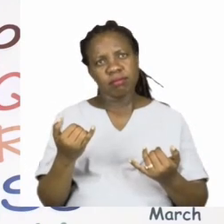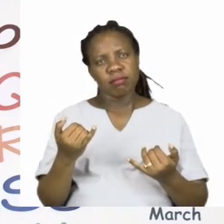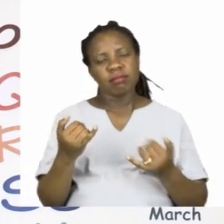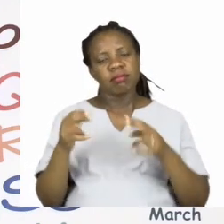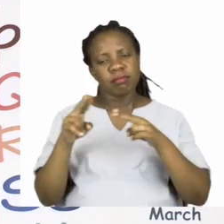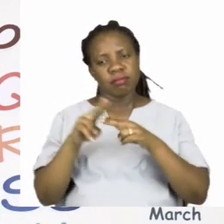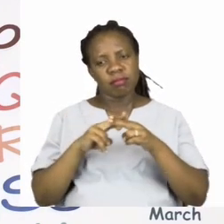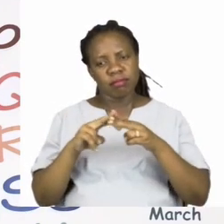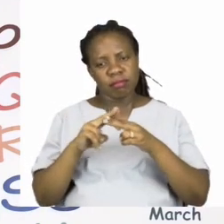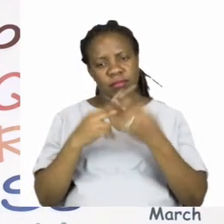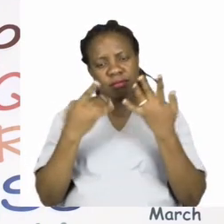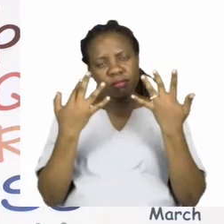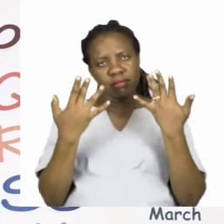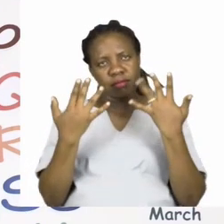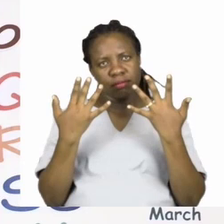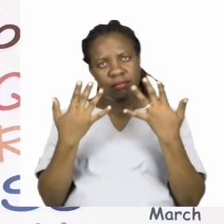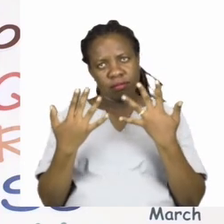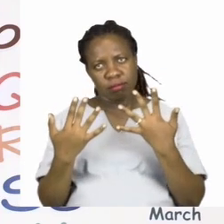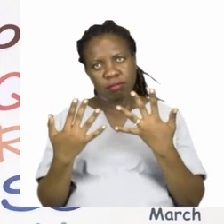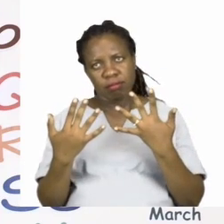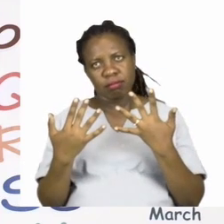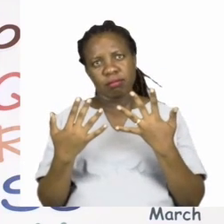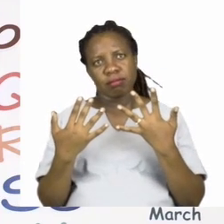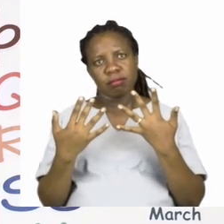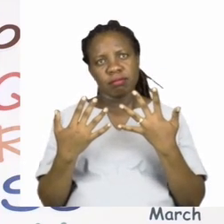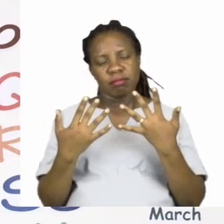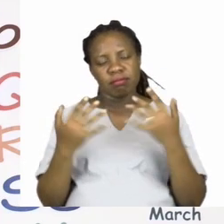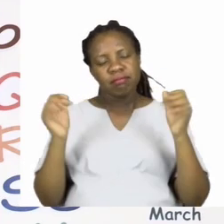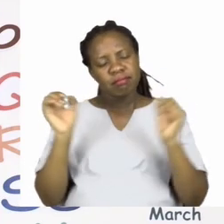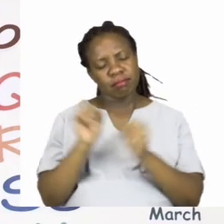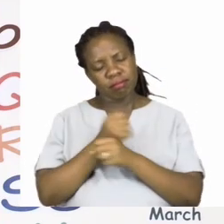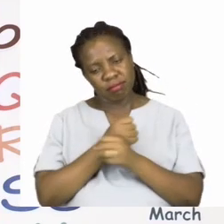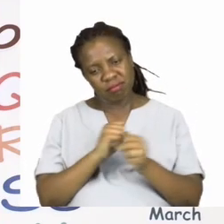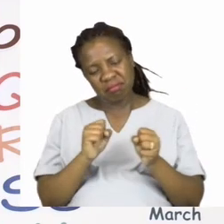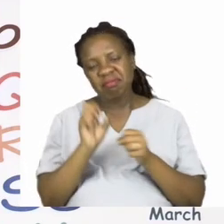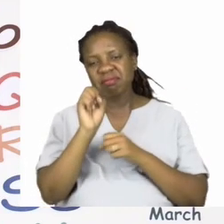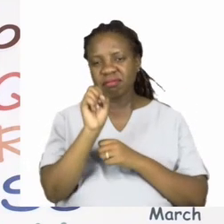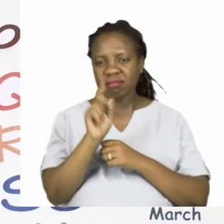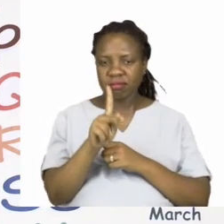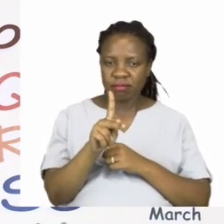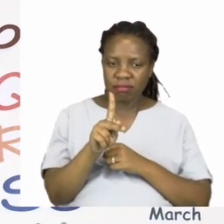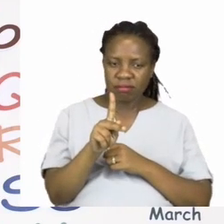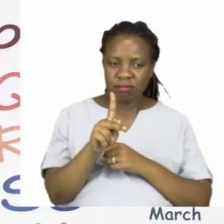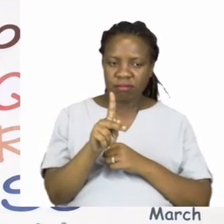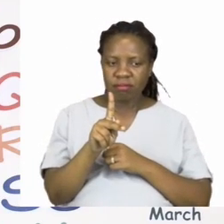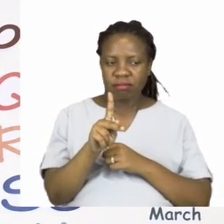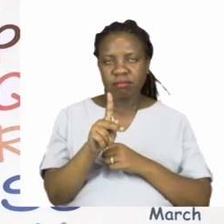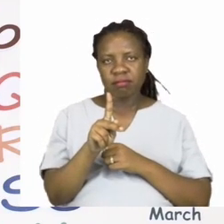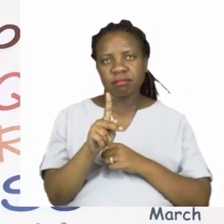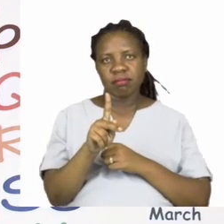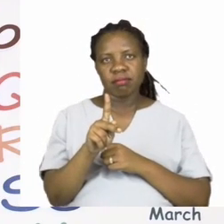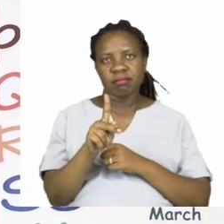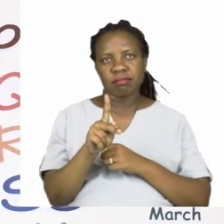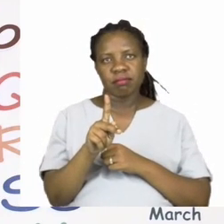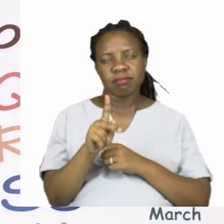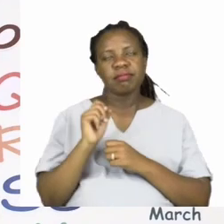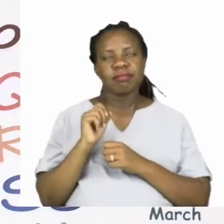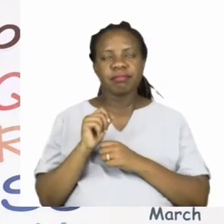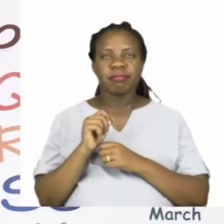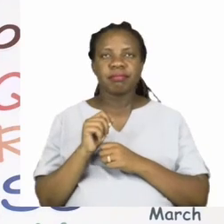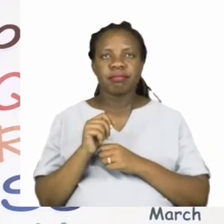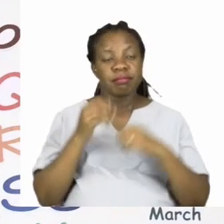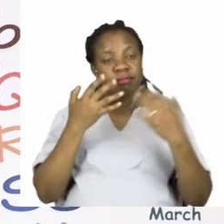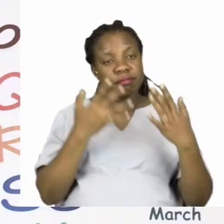the groups. And if you're not able to do that, it's okay to make sets of as well. When you're done with